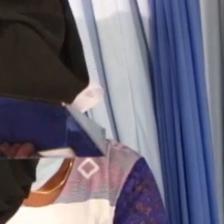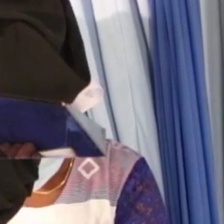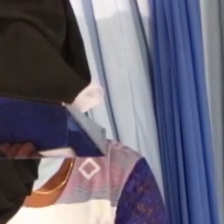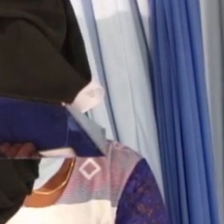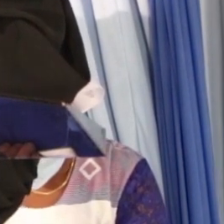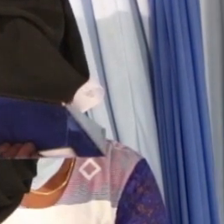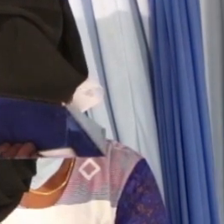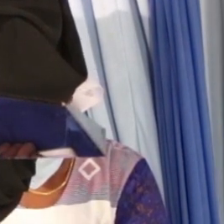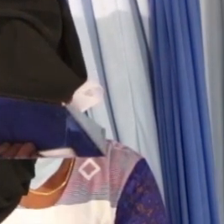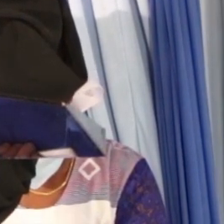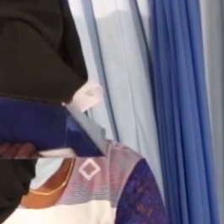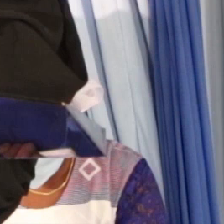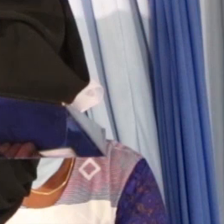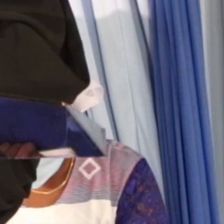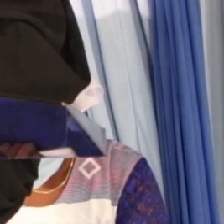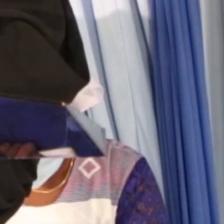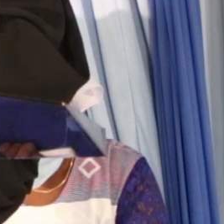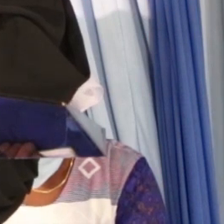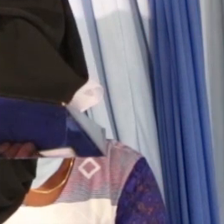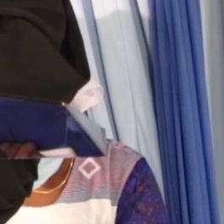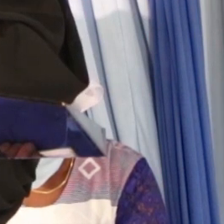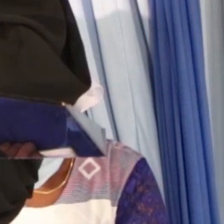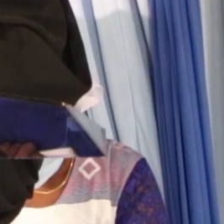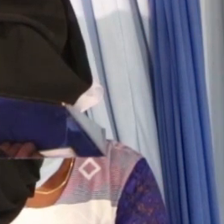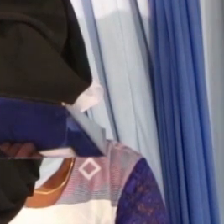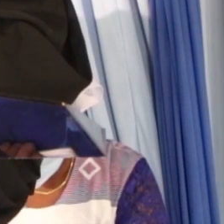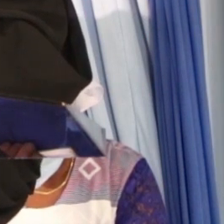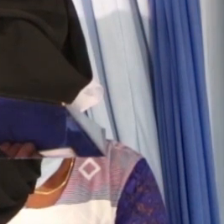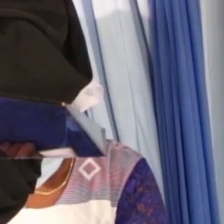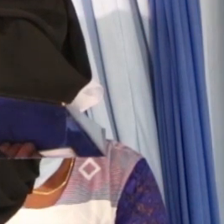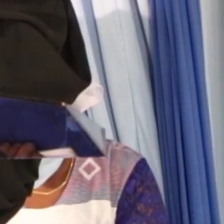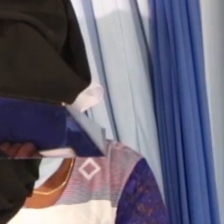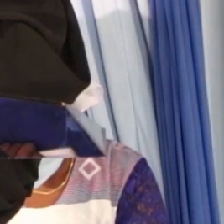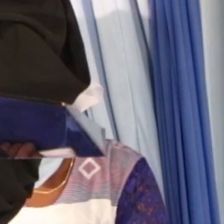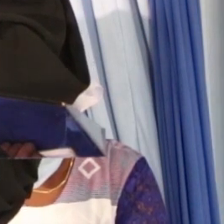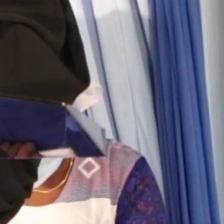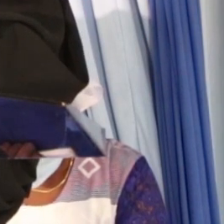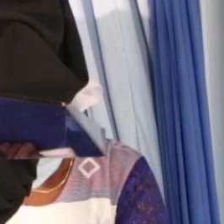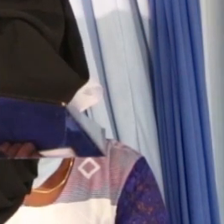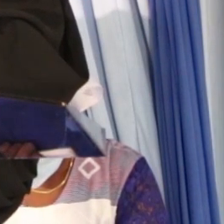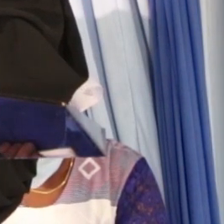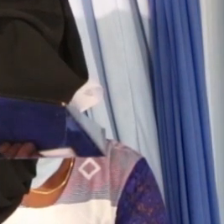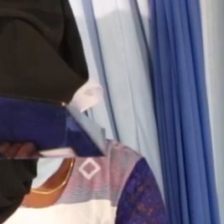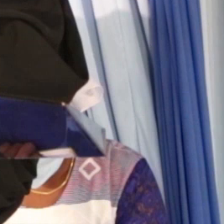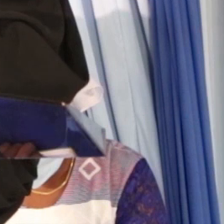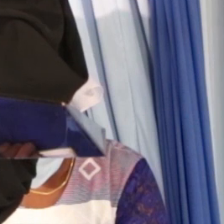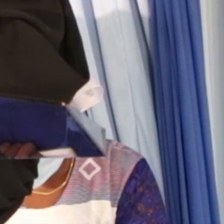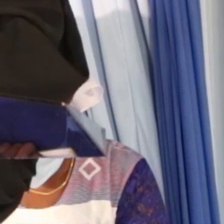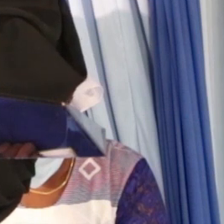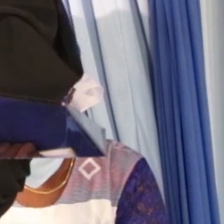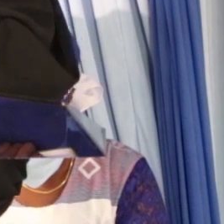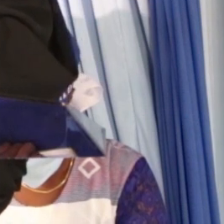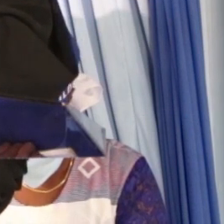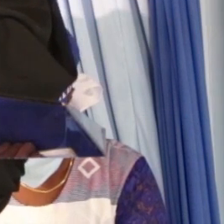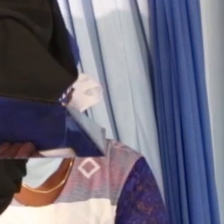Israel were to cross over Jordan and take over their possession in the land filled